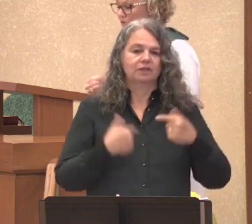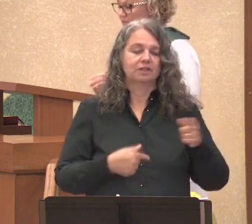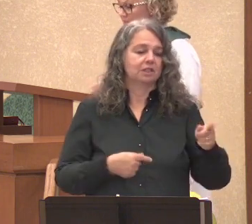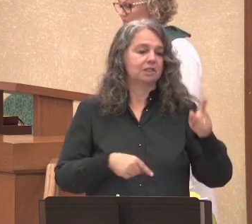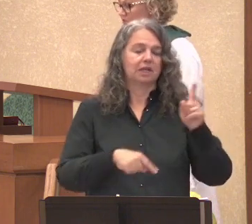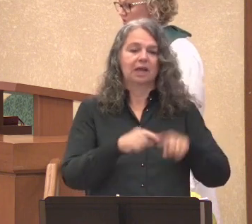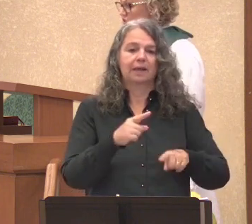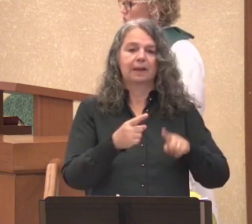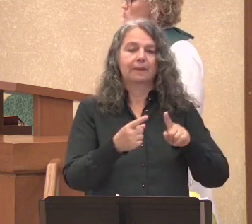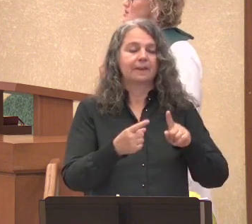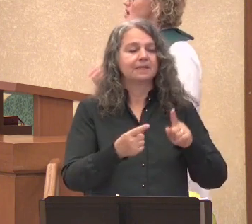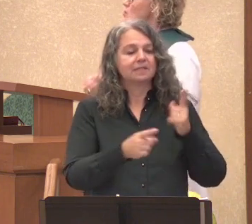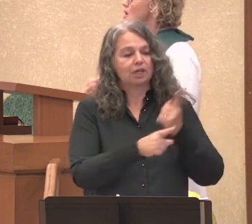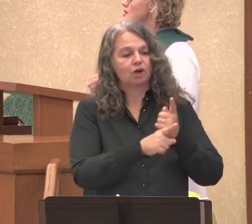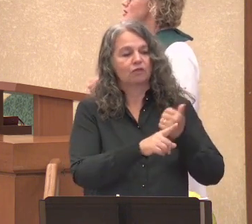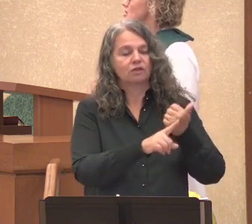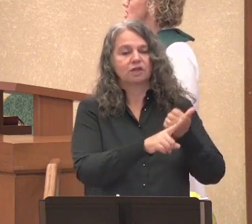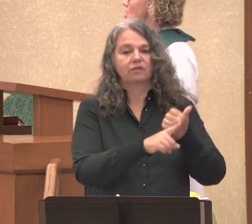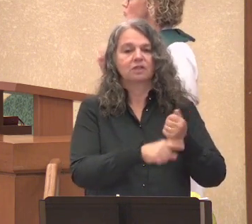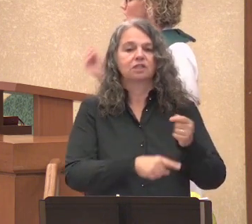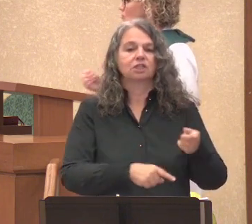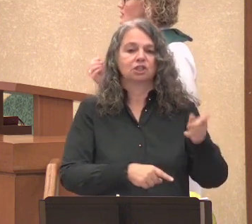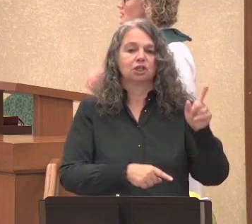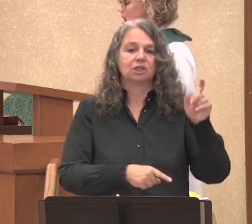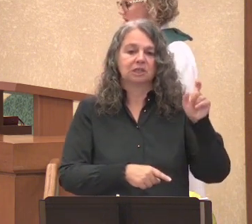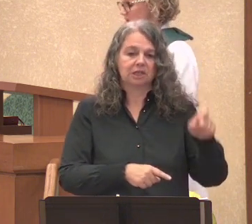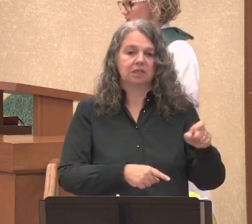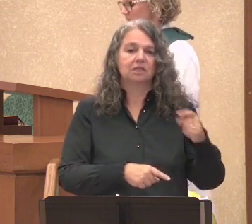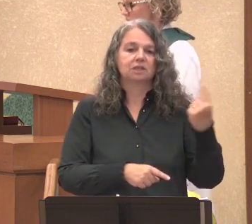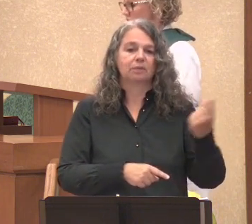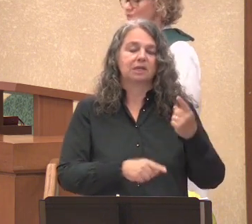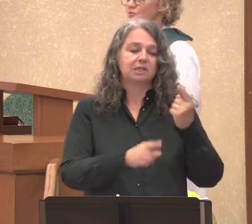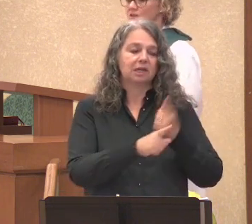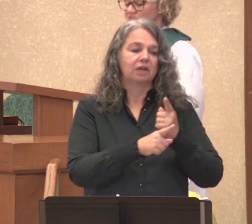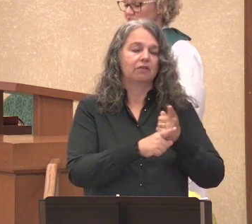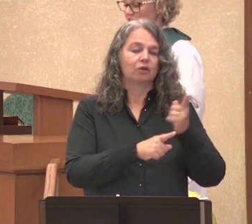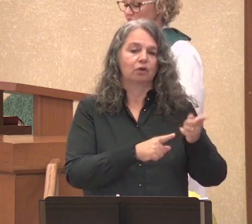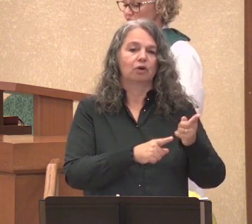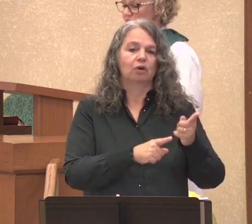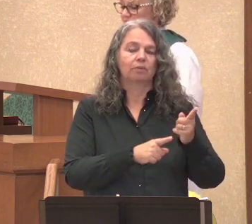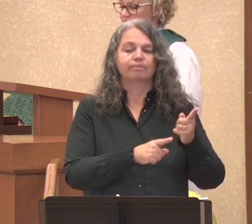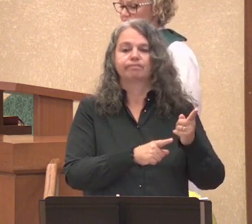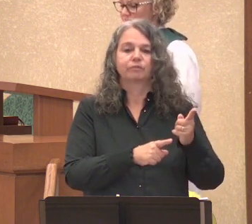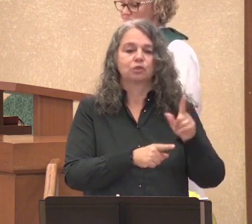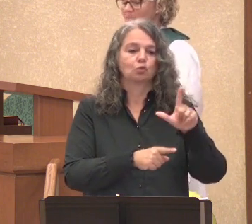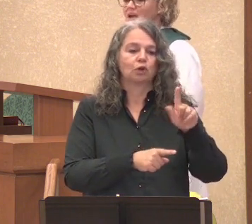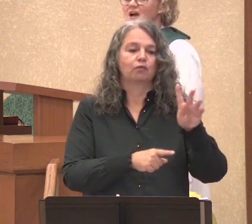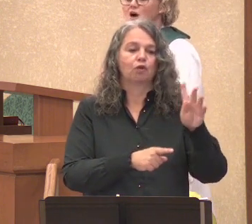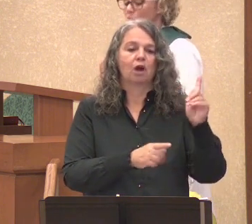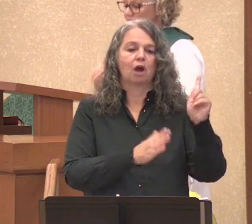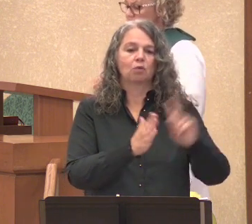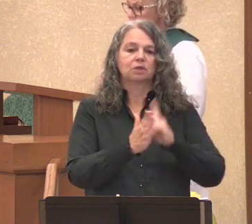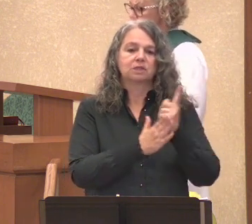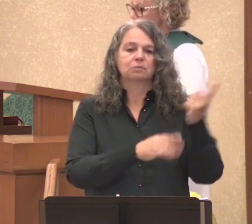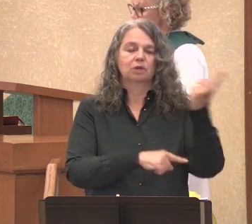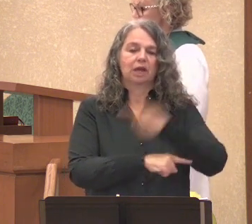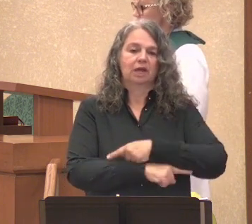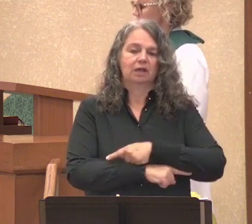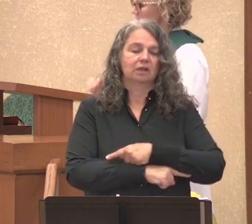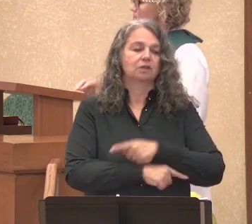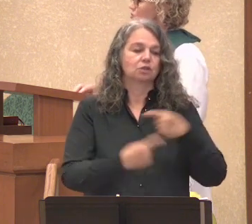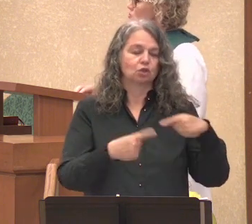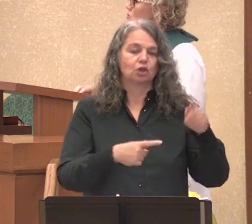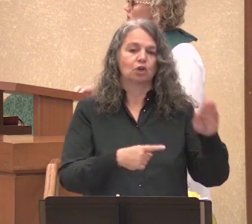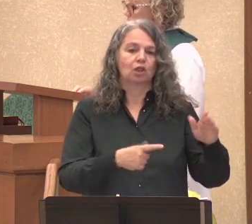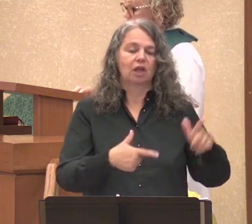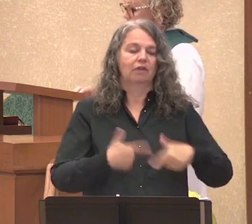her own needs. She will require around-the-clock care for the rest of her life. When Nikki graduated from